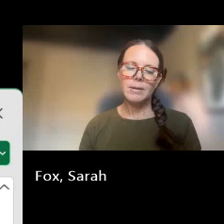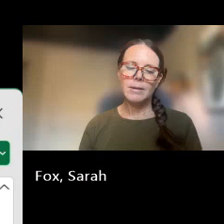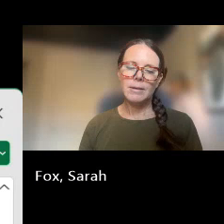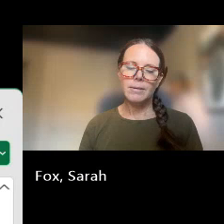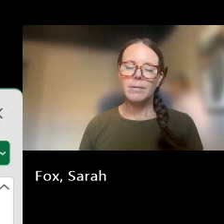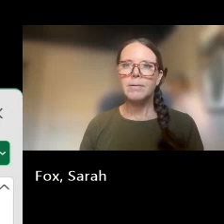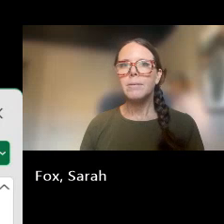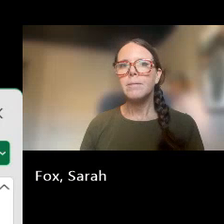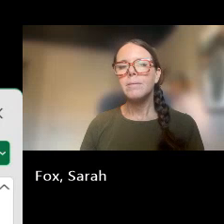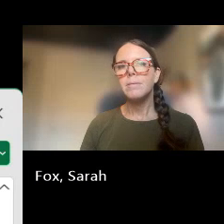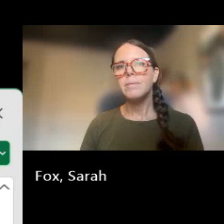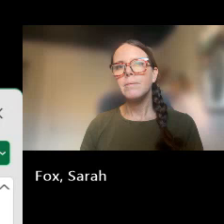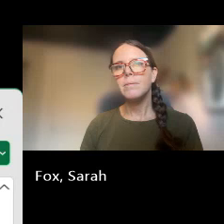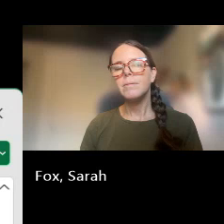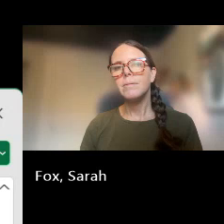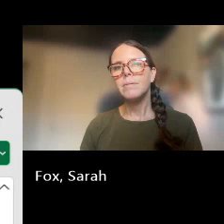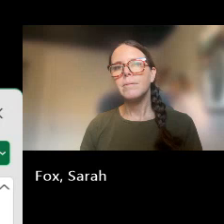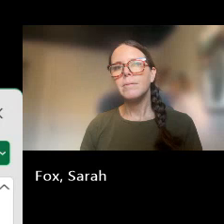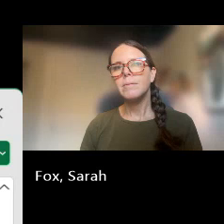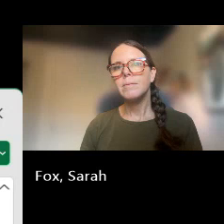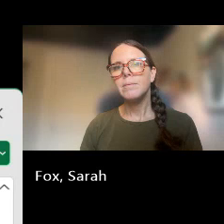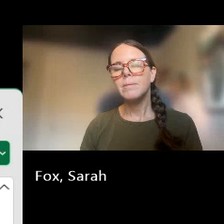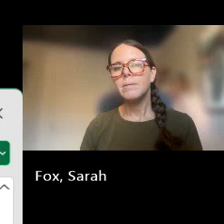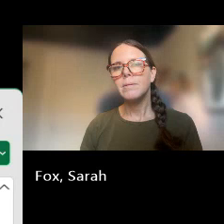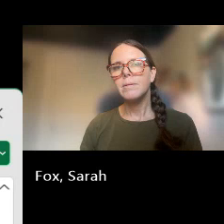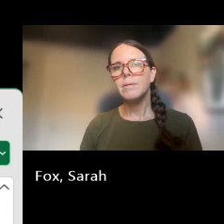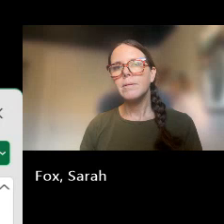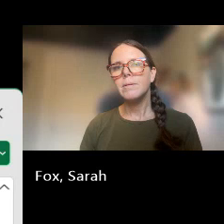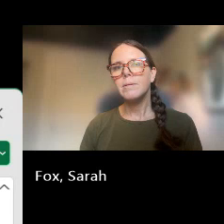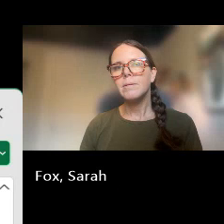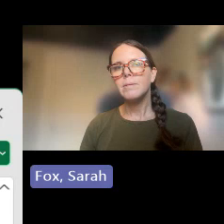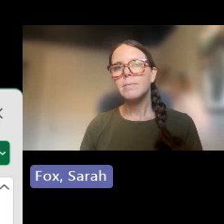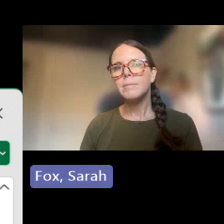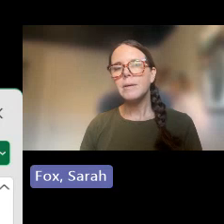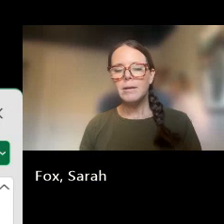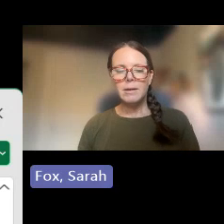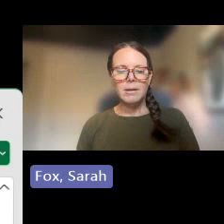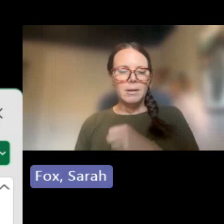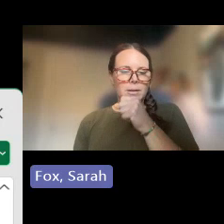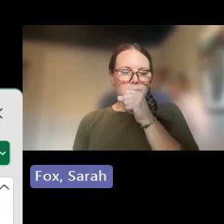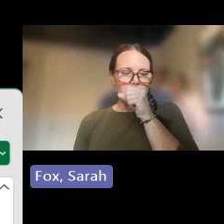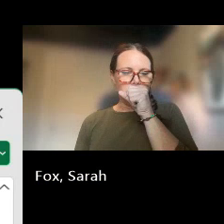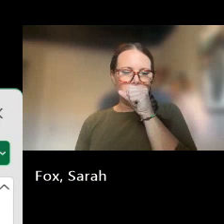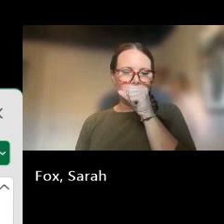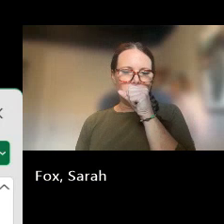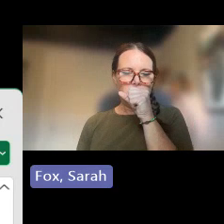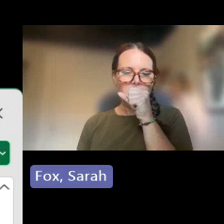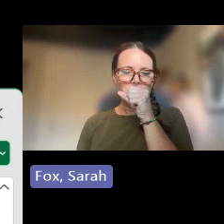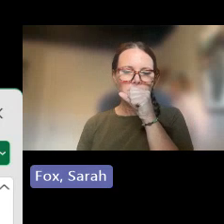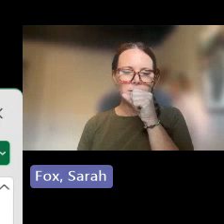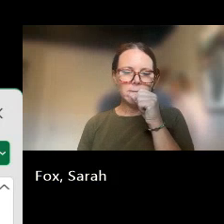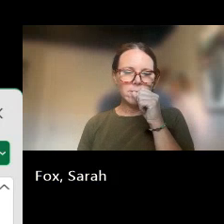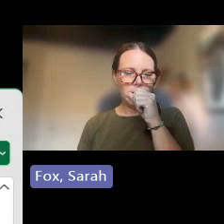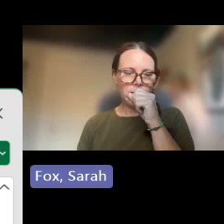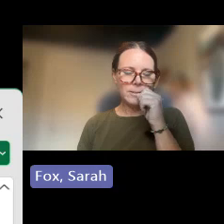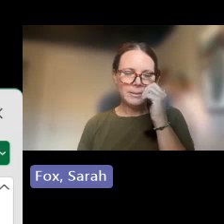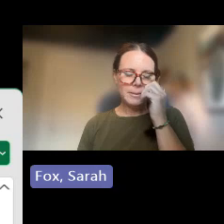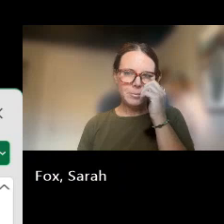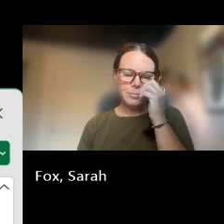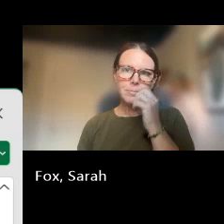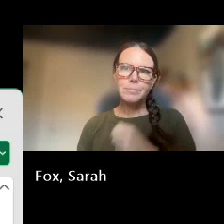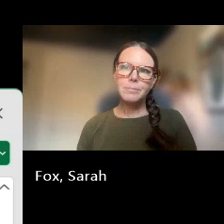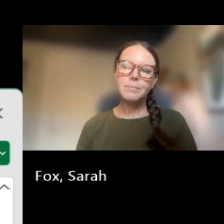I also thought on those particular ones that looking at the numbers, their attendance was short everything that they anticipated last